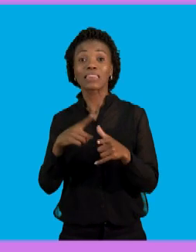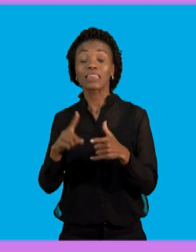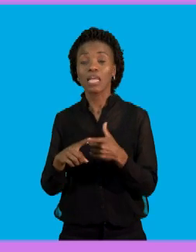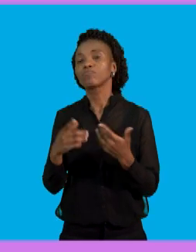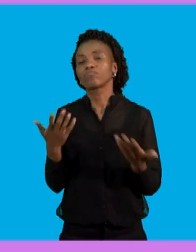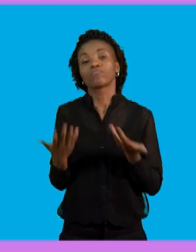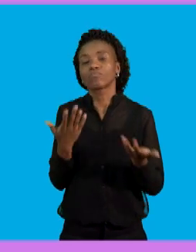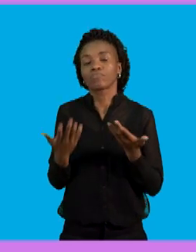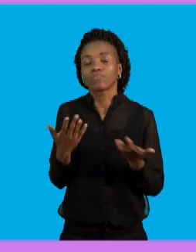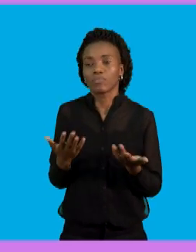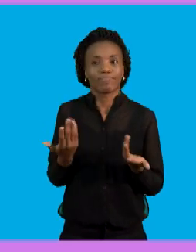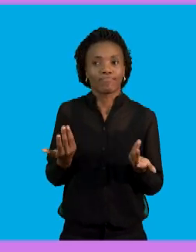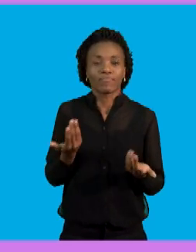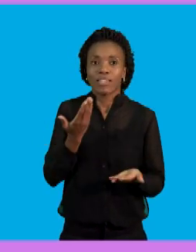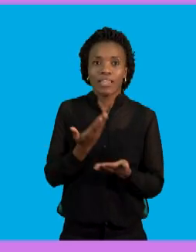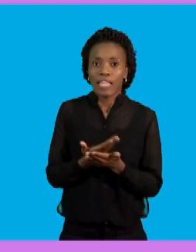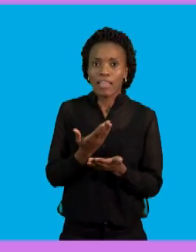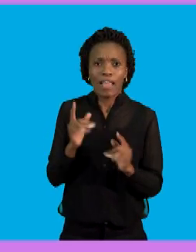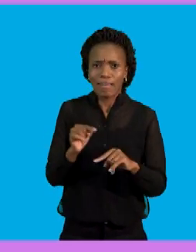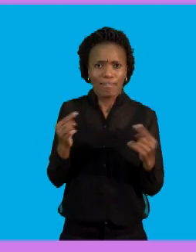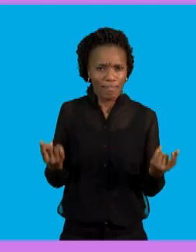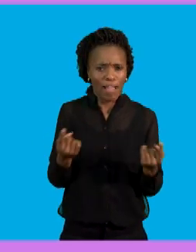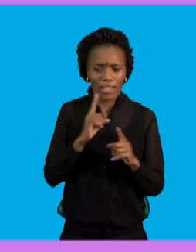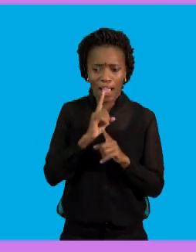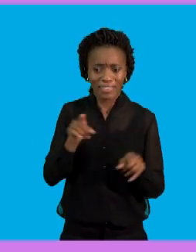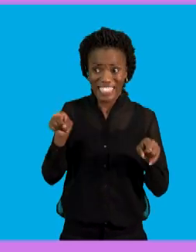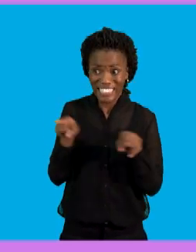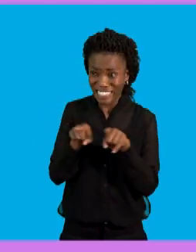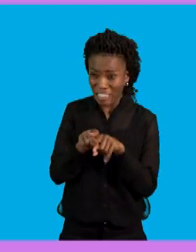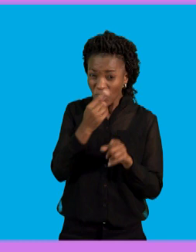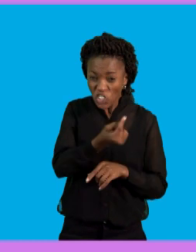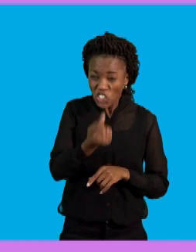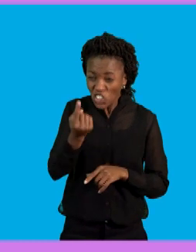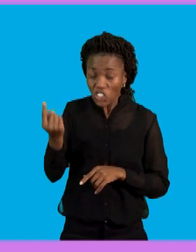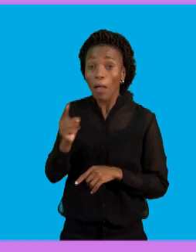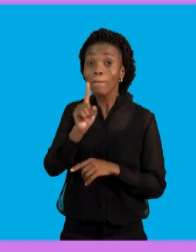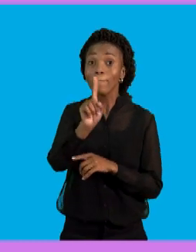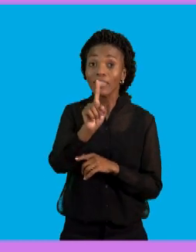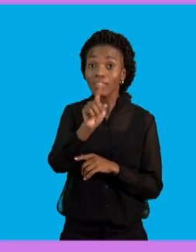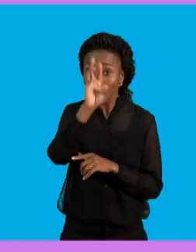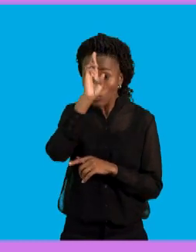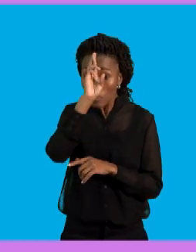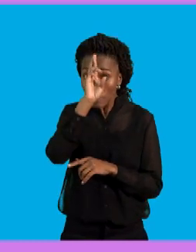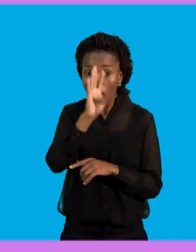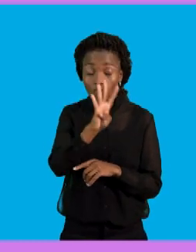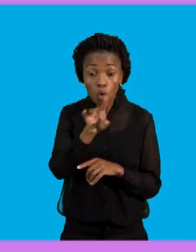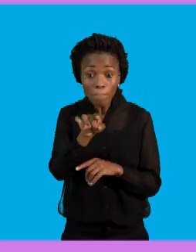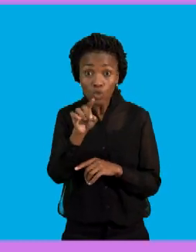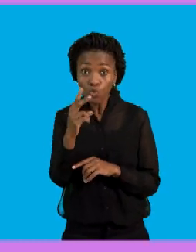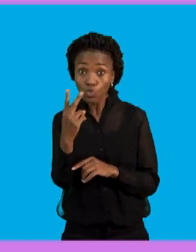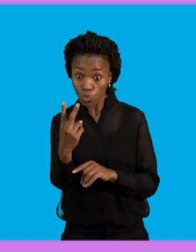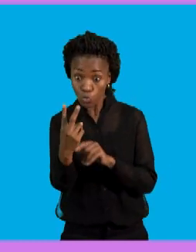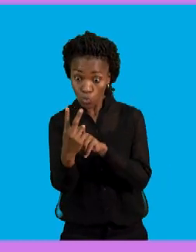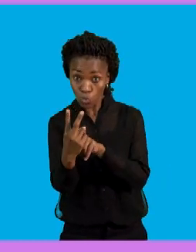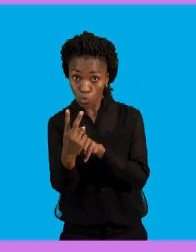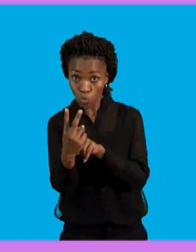4,2 centimeters. Then as we are seated, maybe we cannot get the same answer, but having